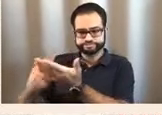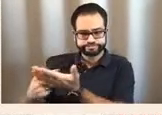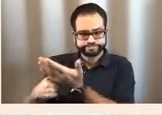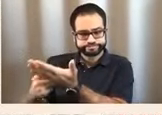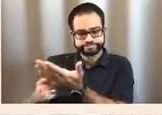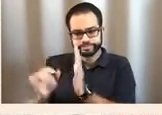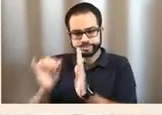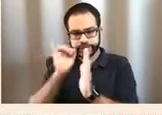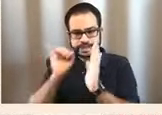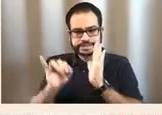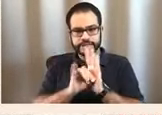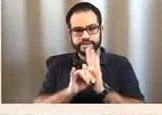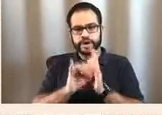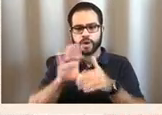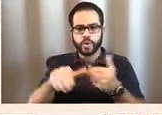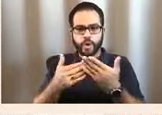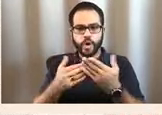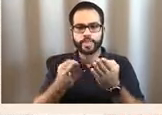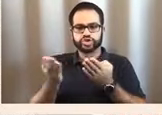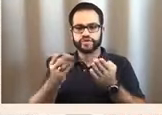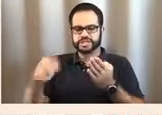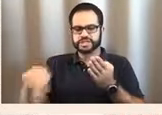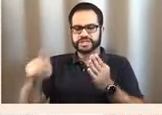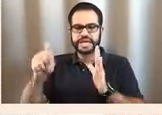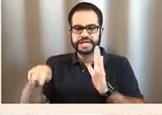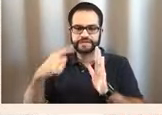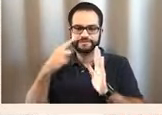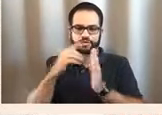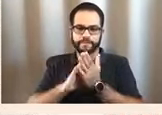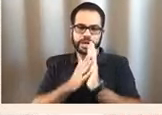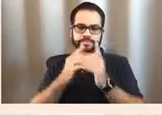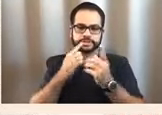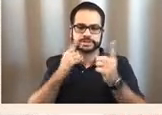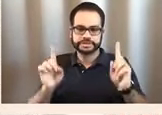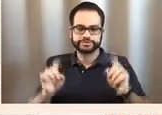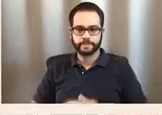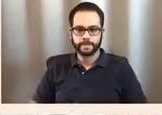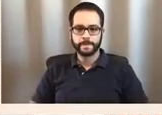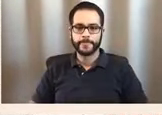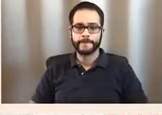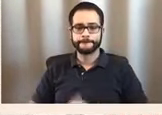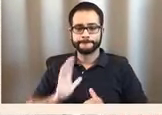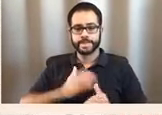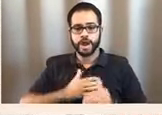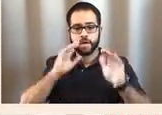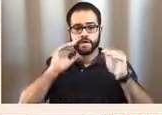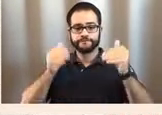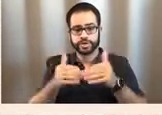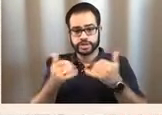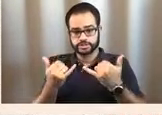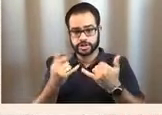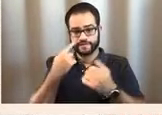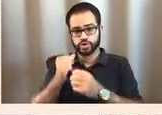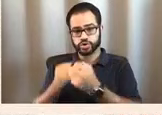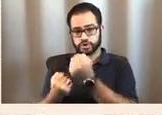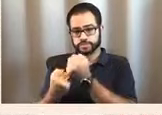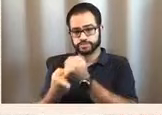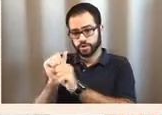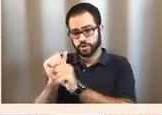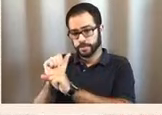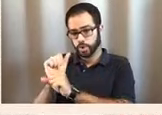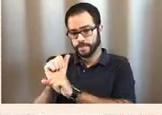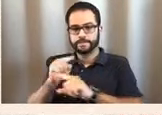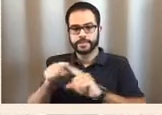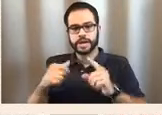appropriate services. While our focus today is on supported employment, I wanted to note that there